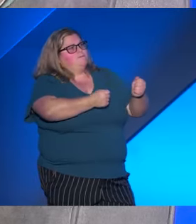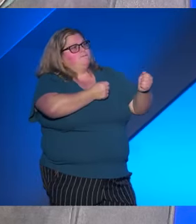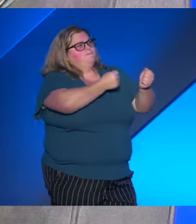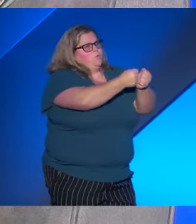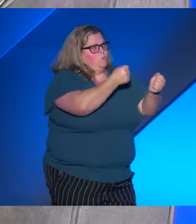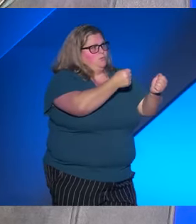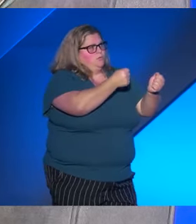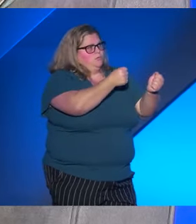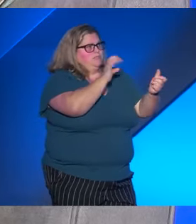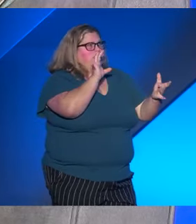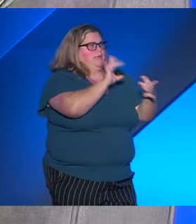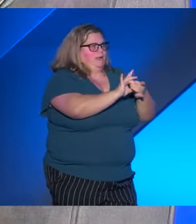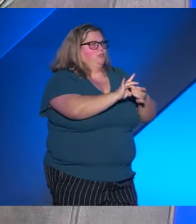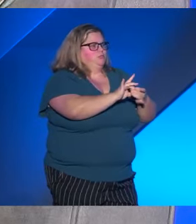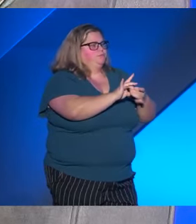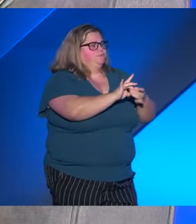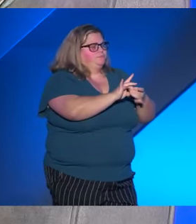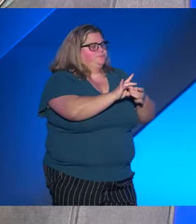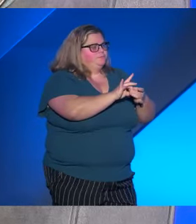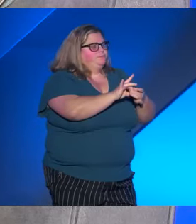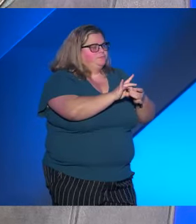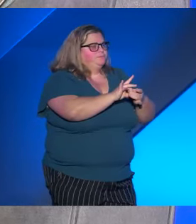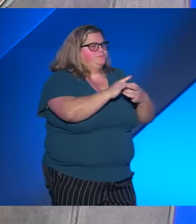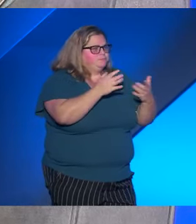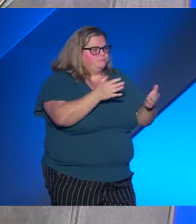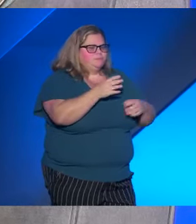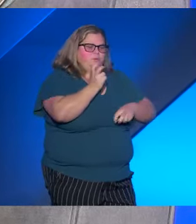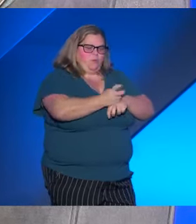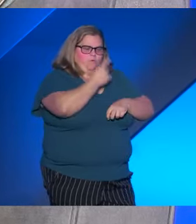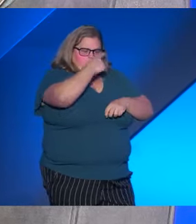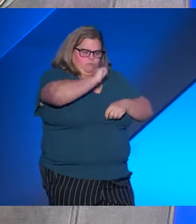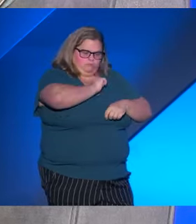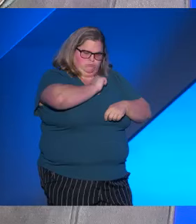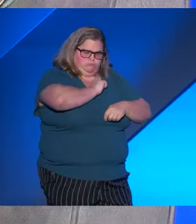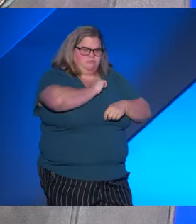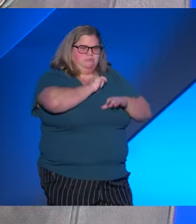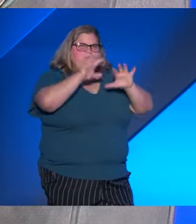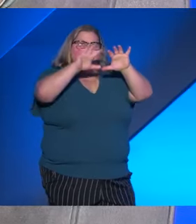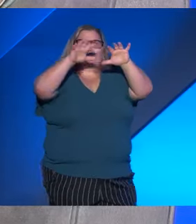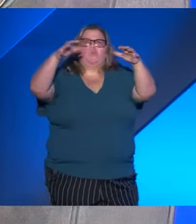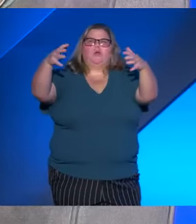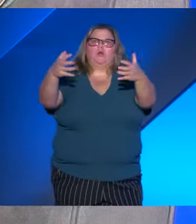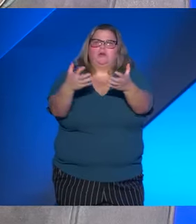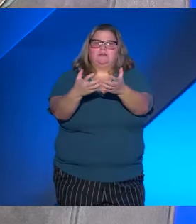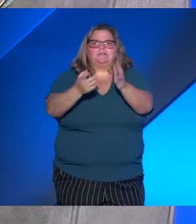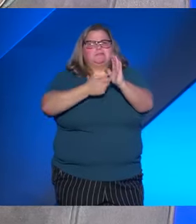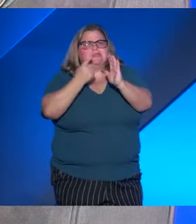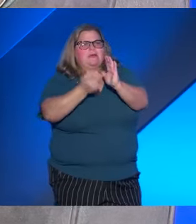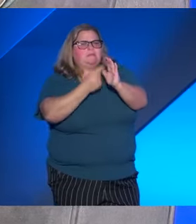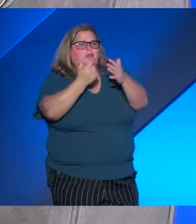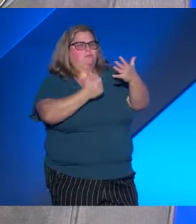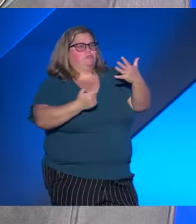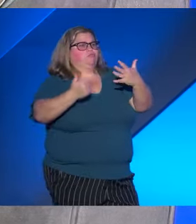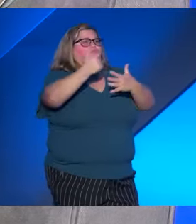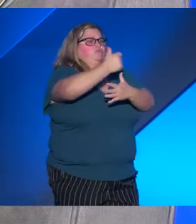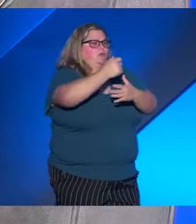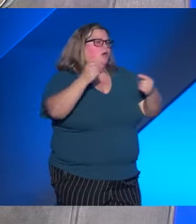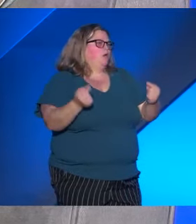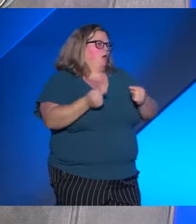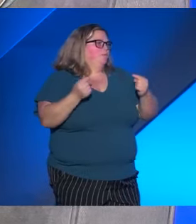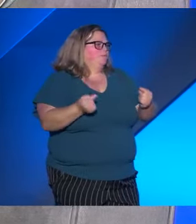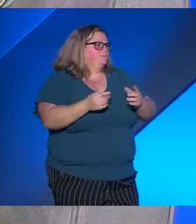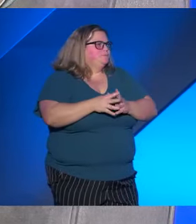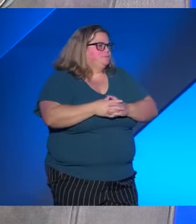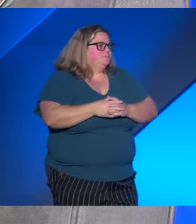connection. And it's hard for me to be in a world that sometimes prioritizes harm. Mm. And there is